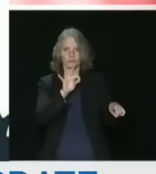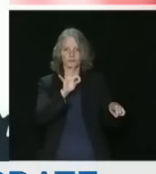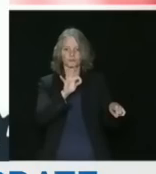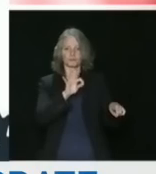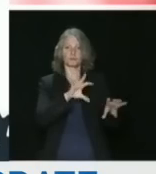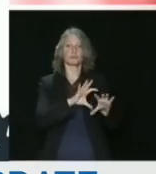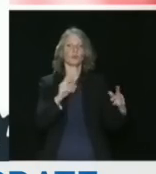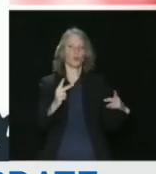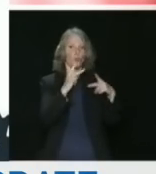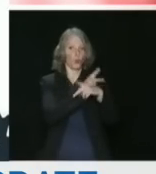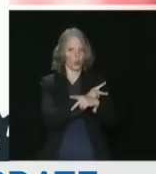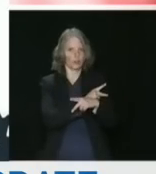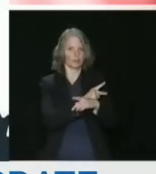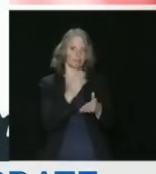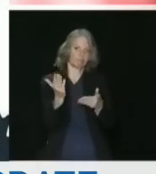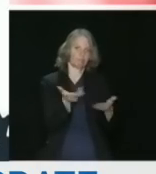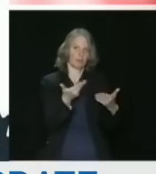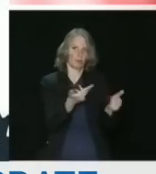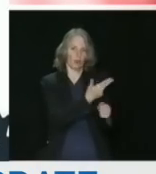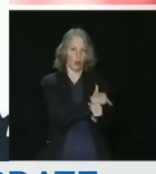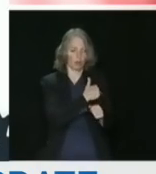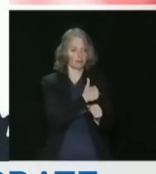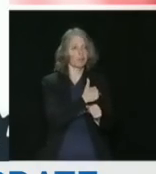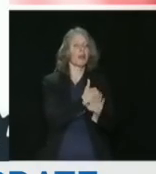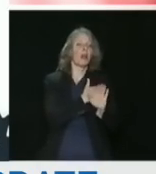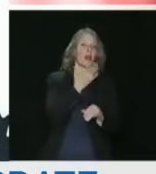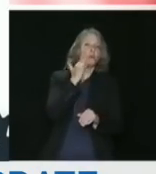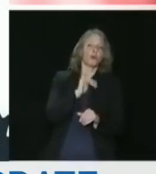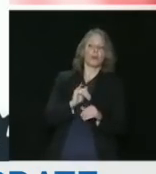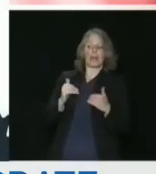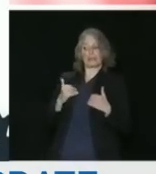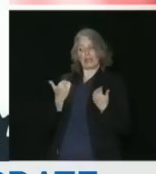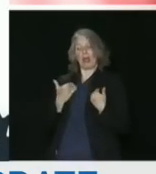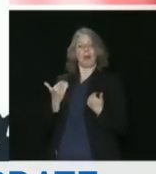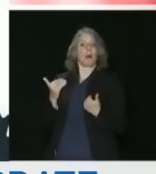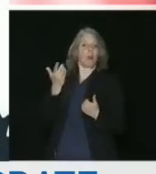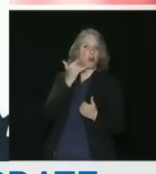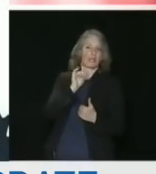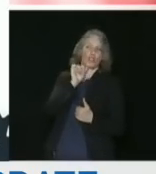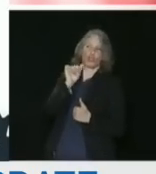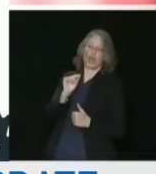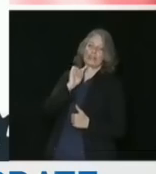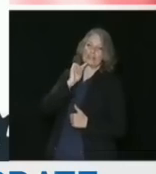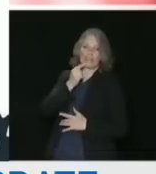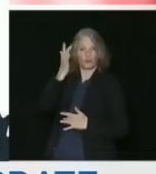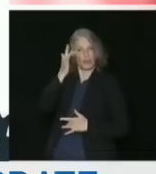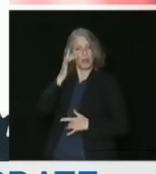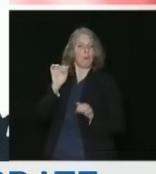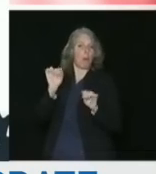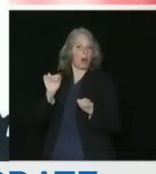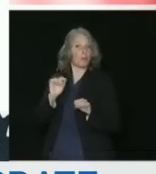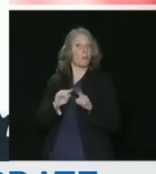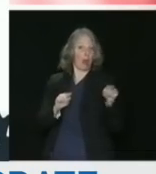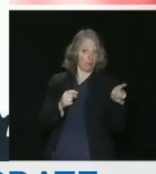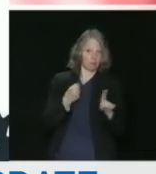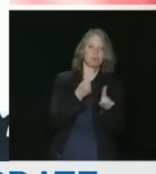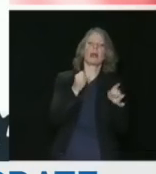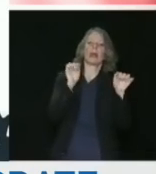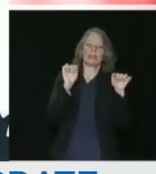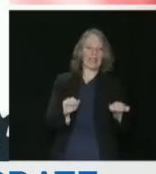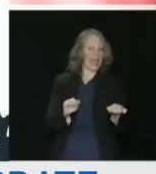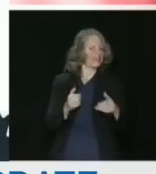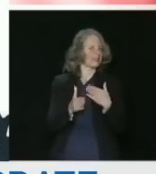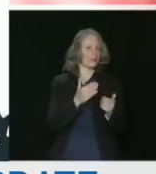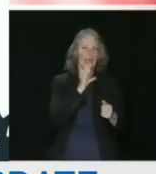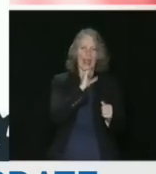age. This is a reminder that although severe illness is less common in younger age groups, serious or prolonged illness can occur at